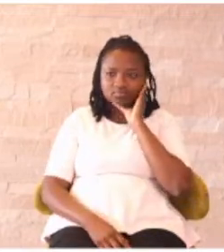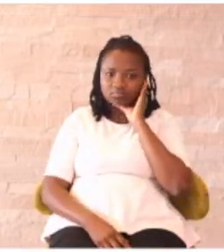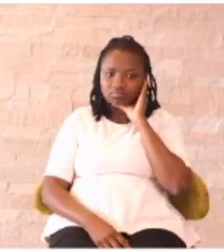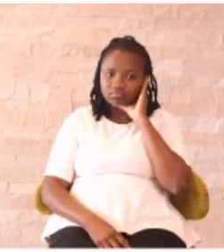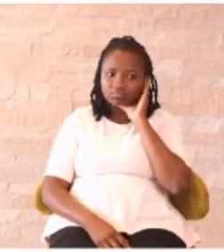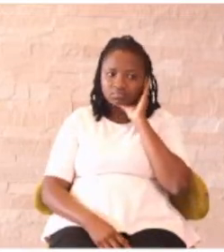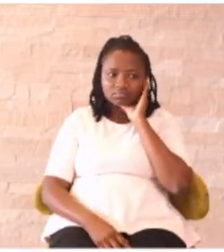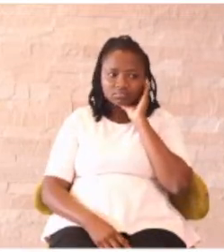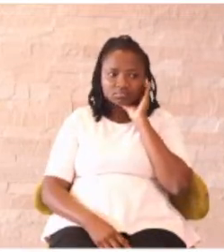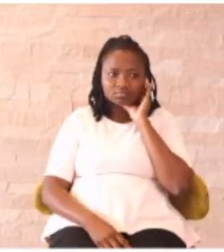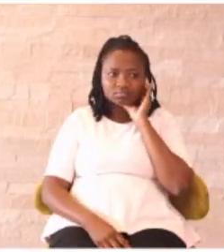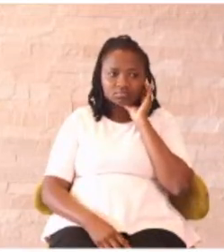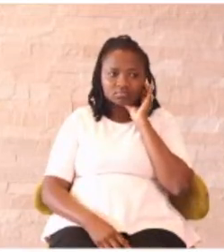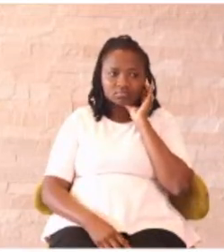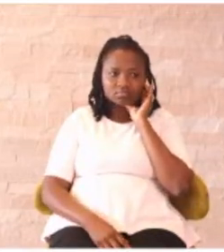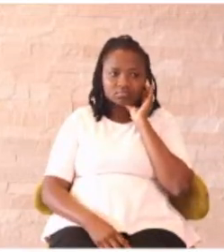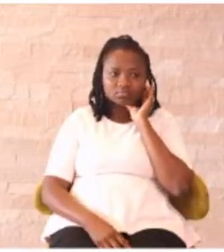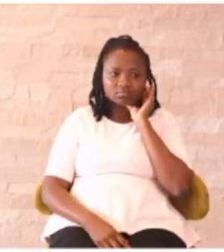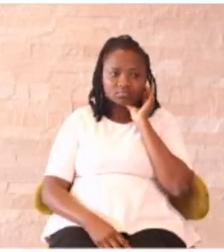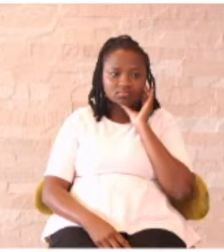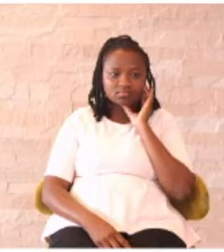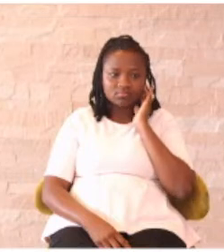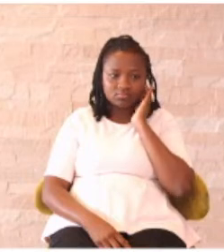Any questions for FOWODE?